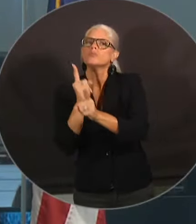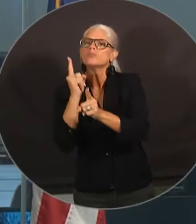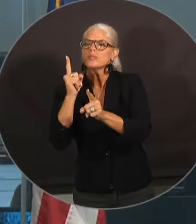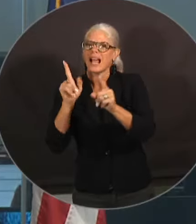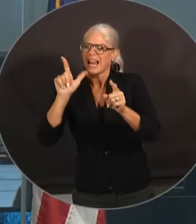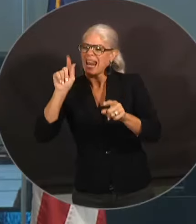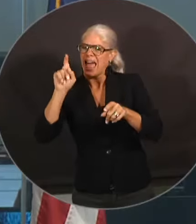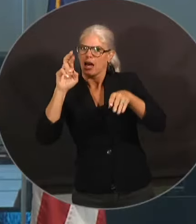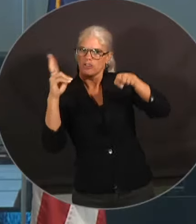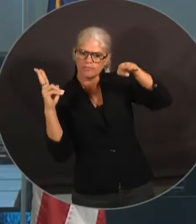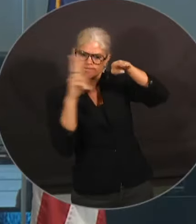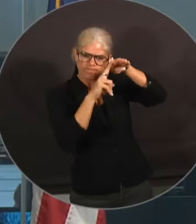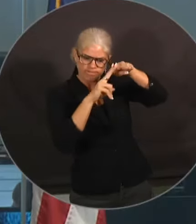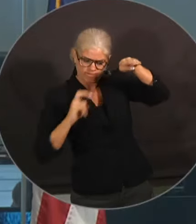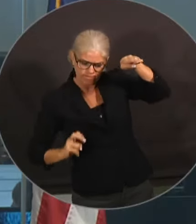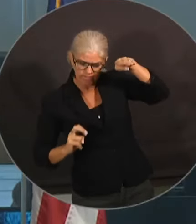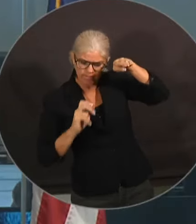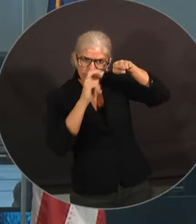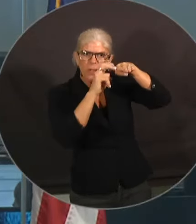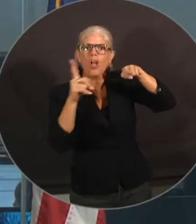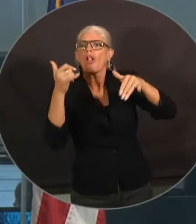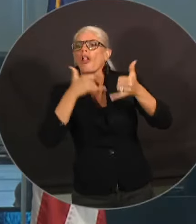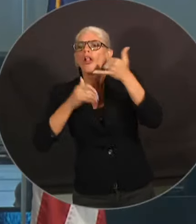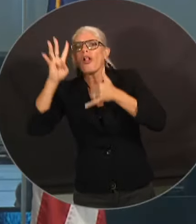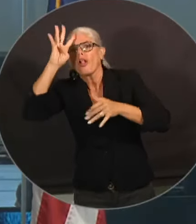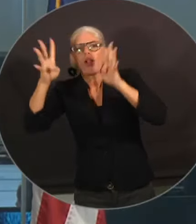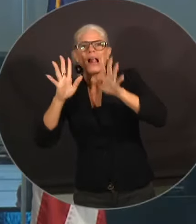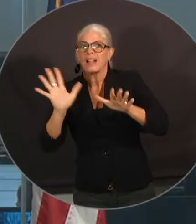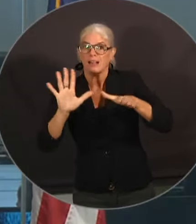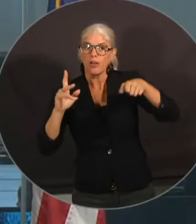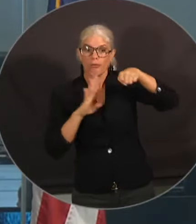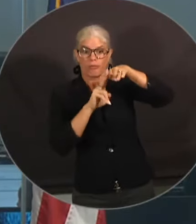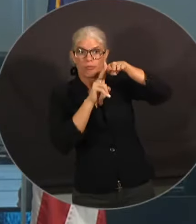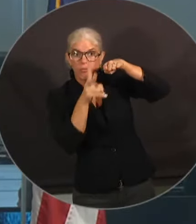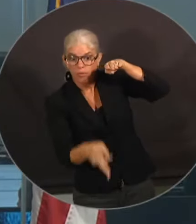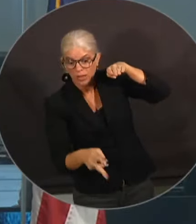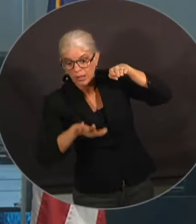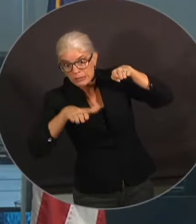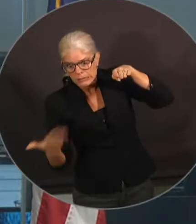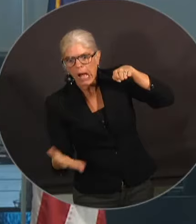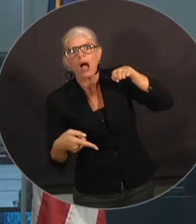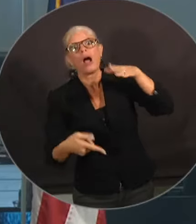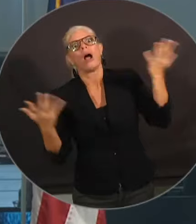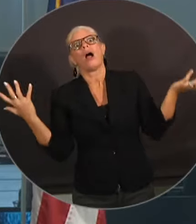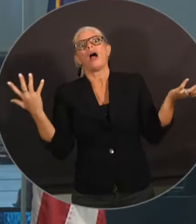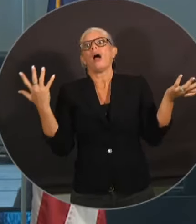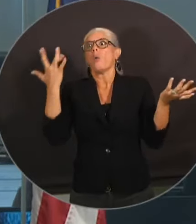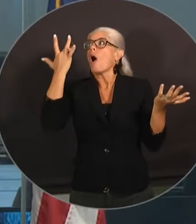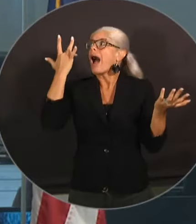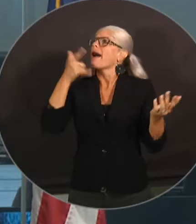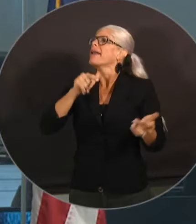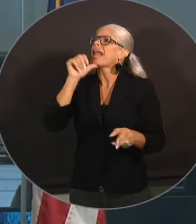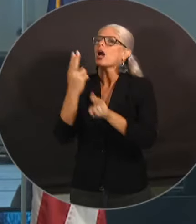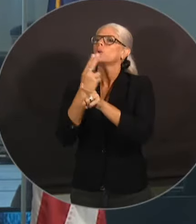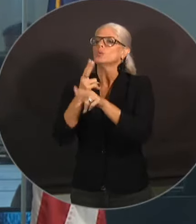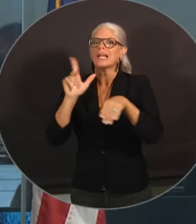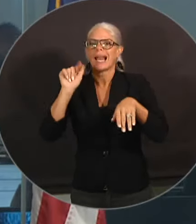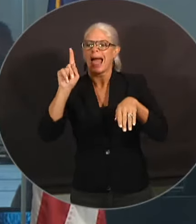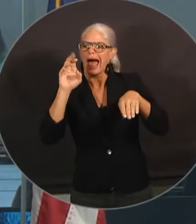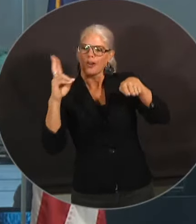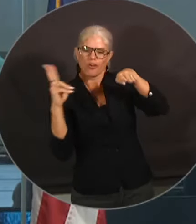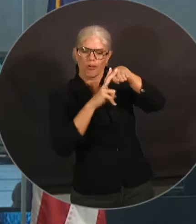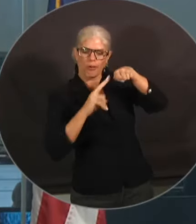have people that have accidents, and we've seen fatalities based on misuses of ladders. There are going to be